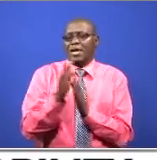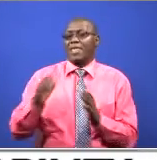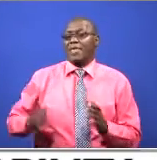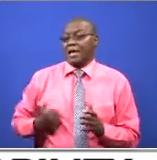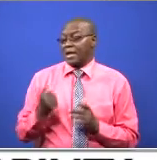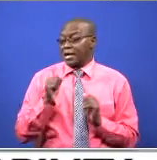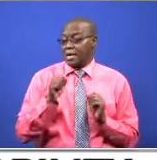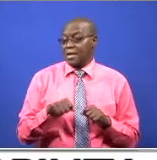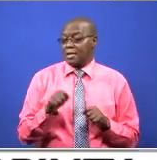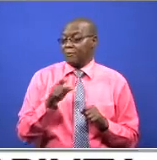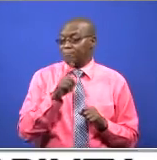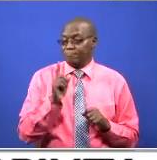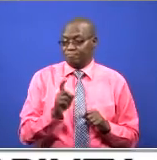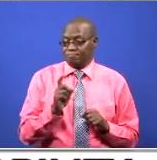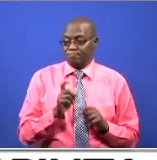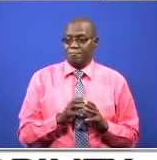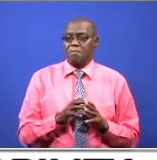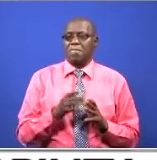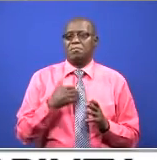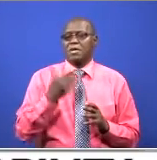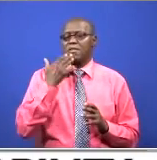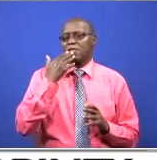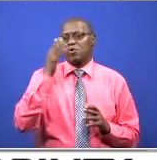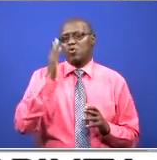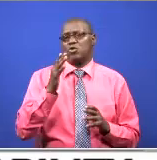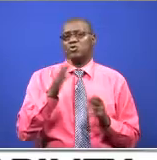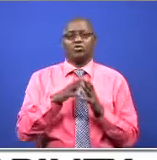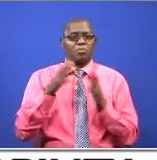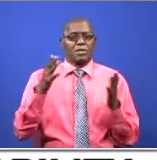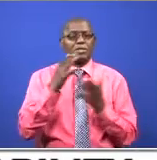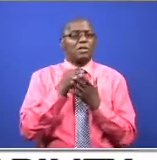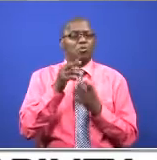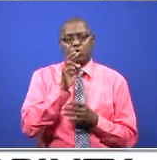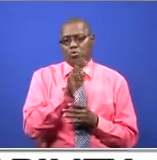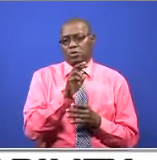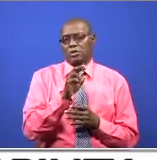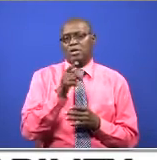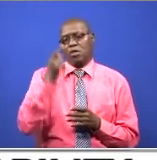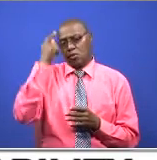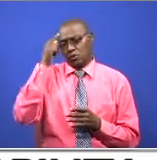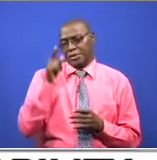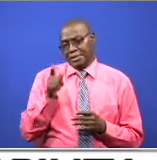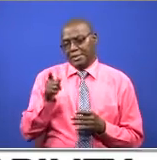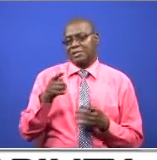and thankfully, we thank God so much that someone was watching and they thought these people